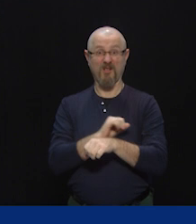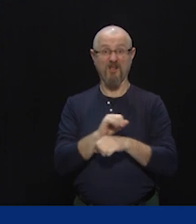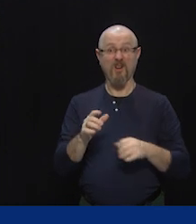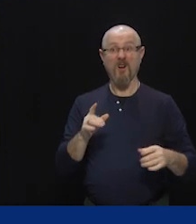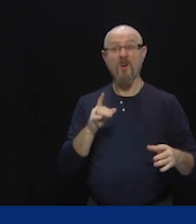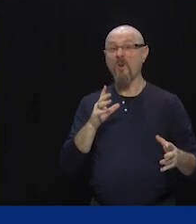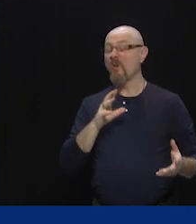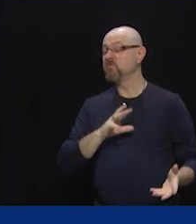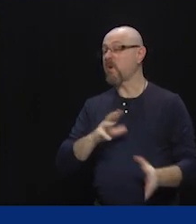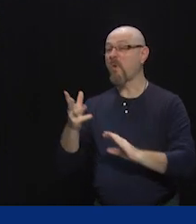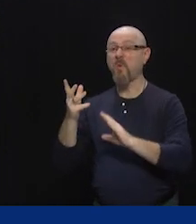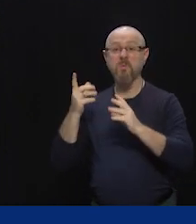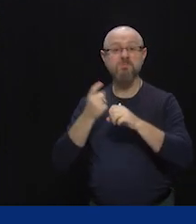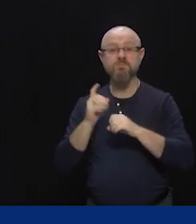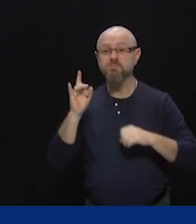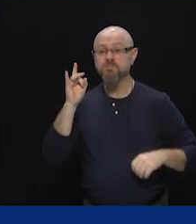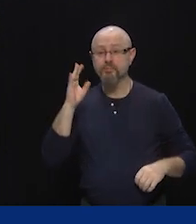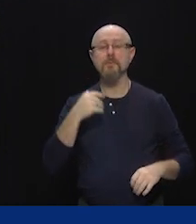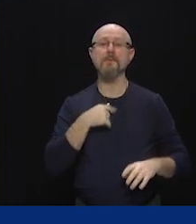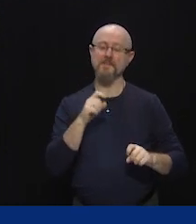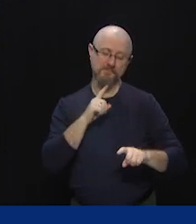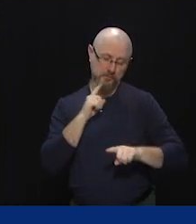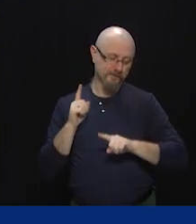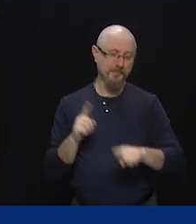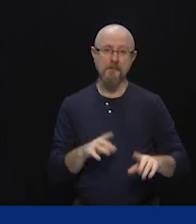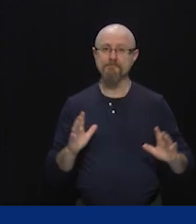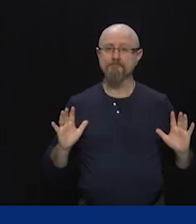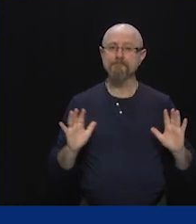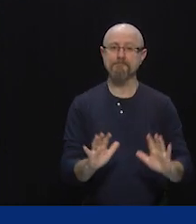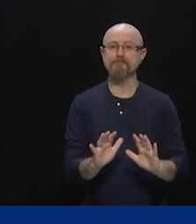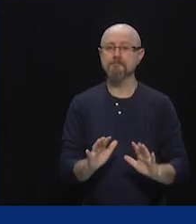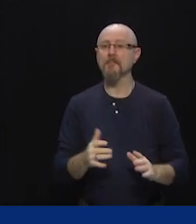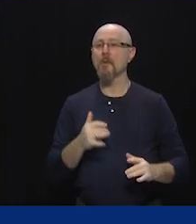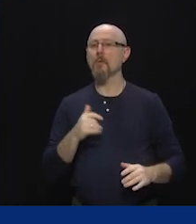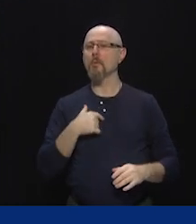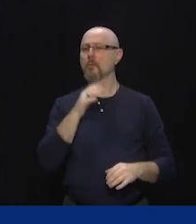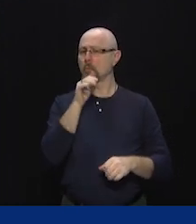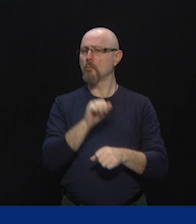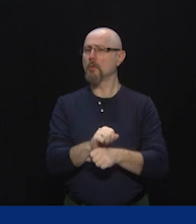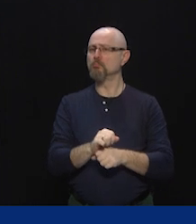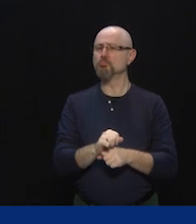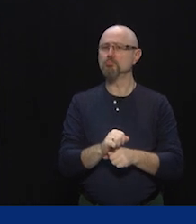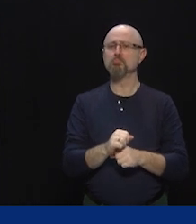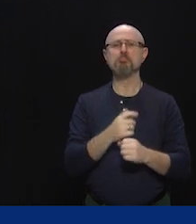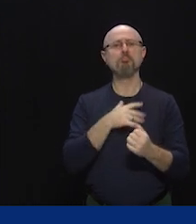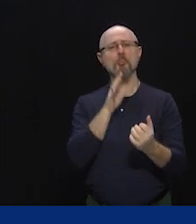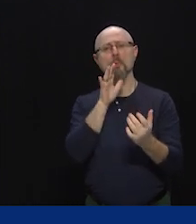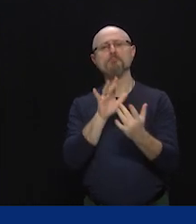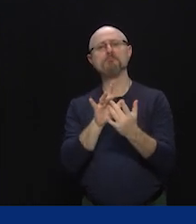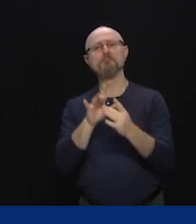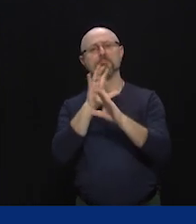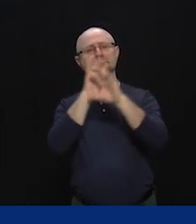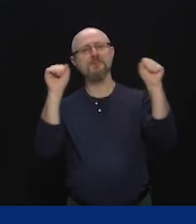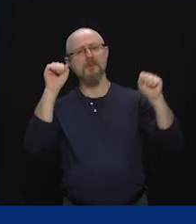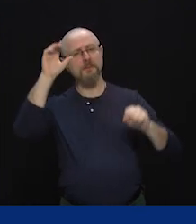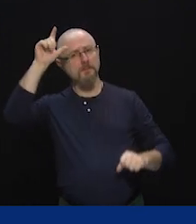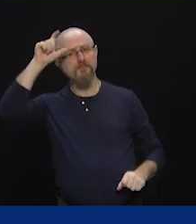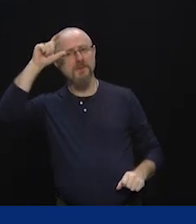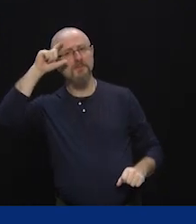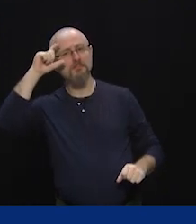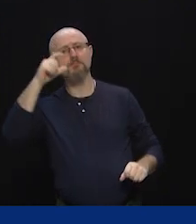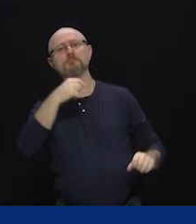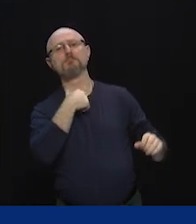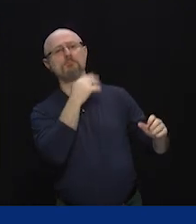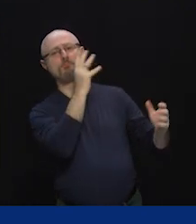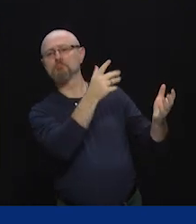not there yet, but I'm going to be continuing everything we do. In fact, I'll be speaking with President Biden when he addresses other